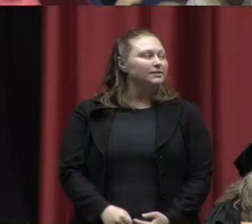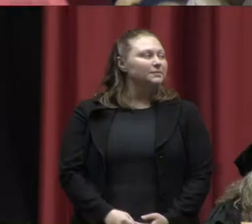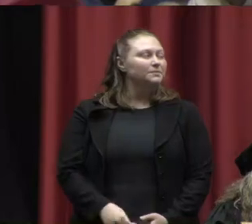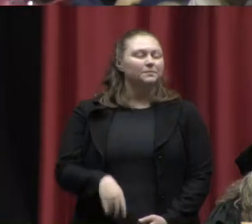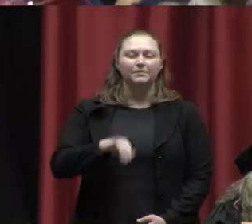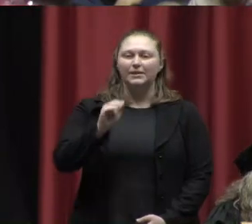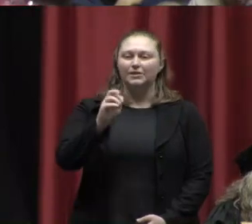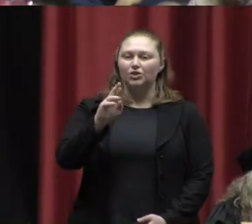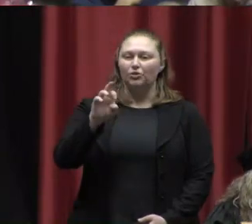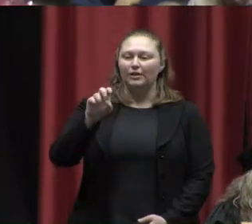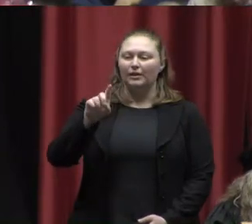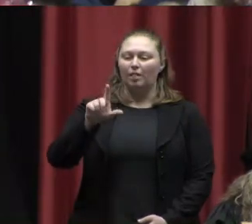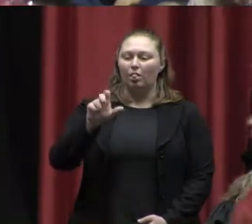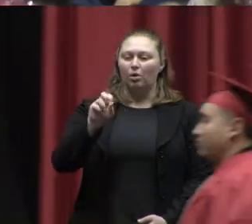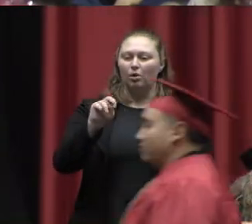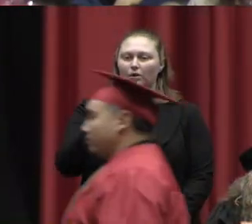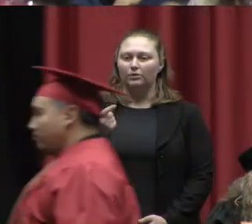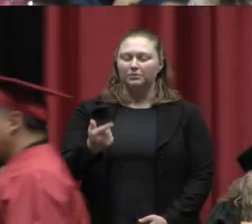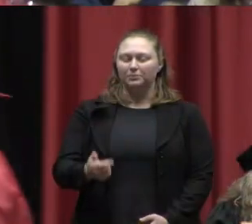Jared Long.